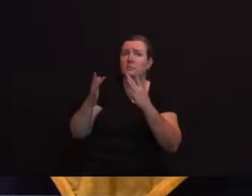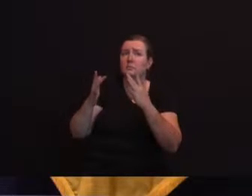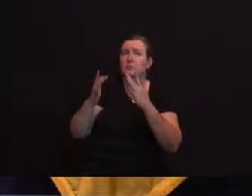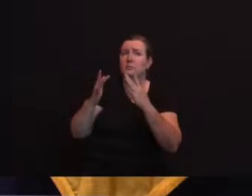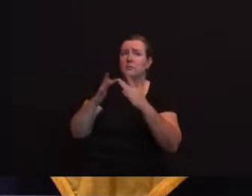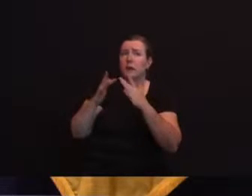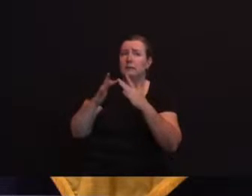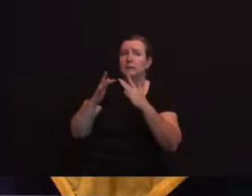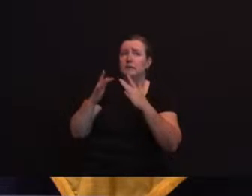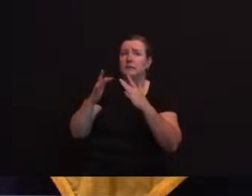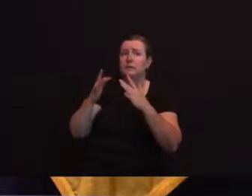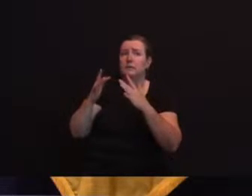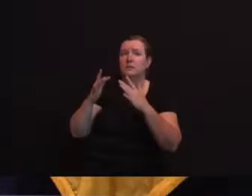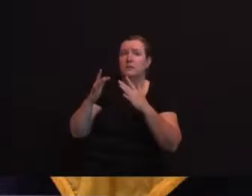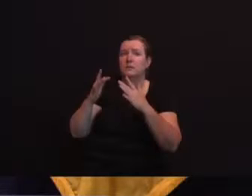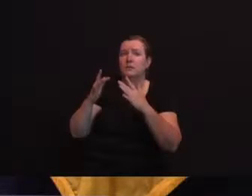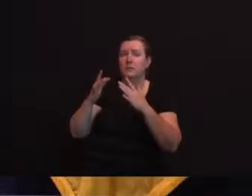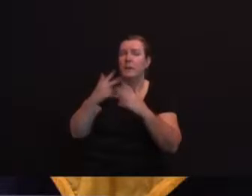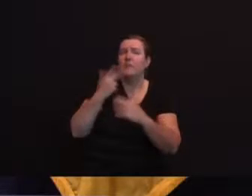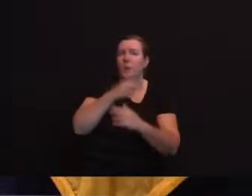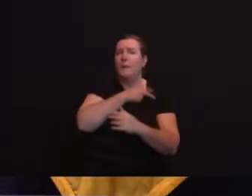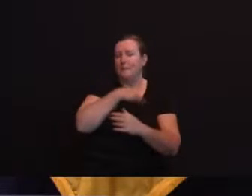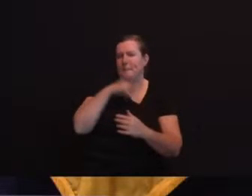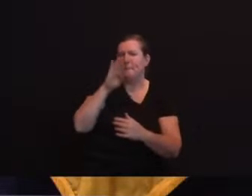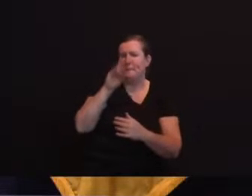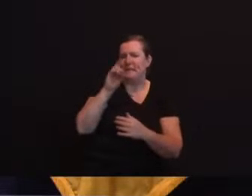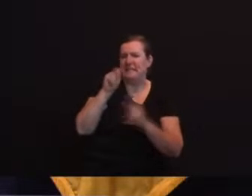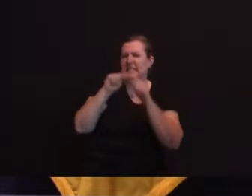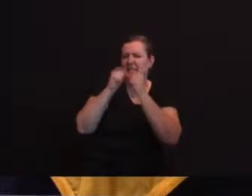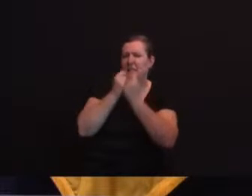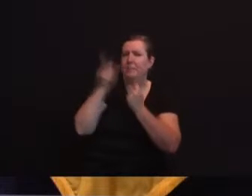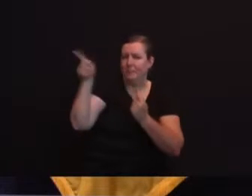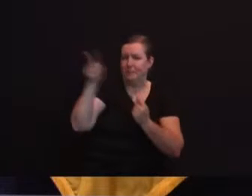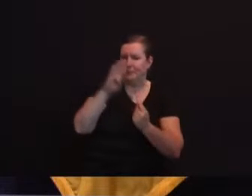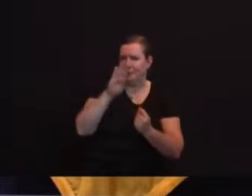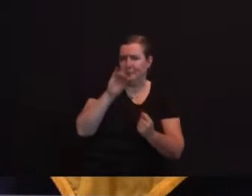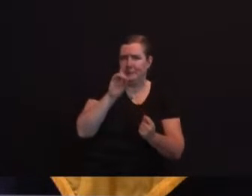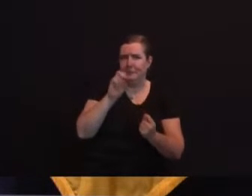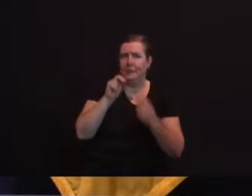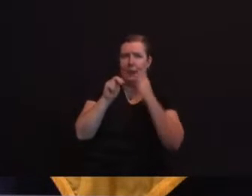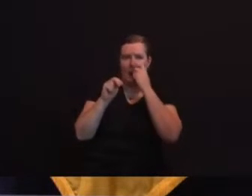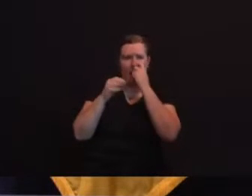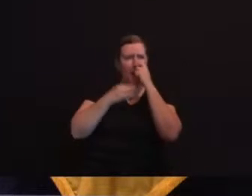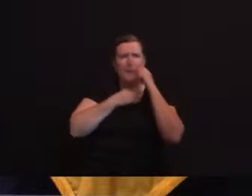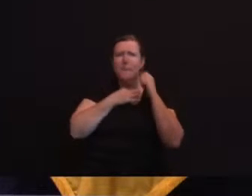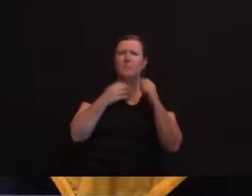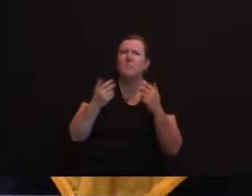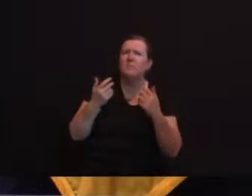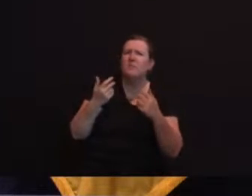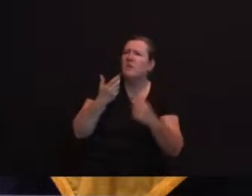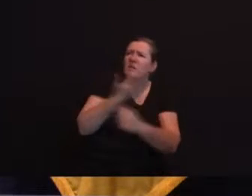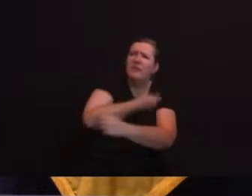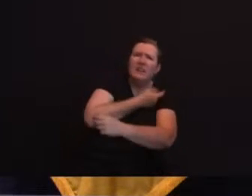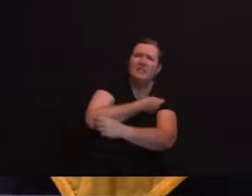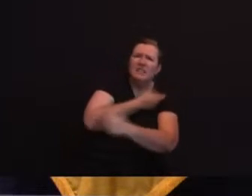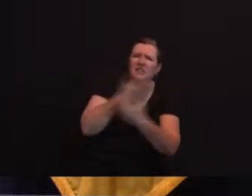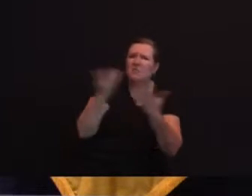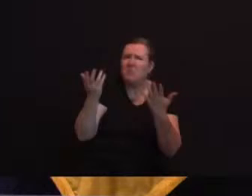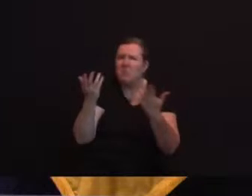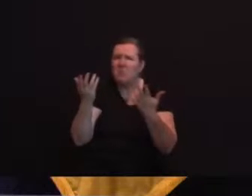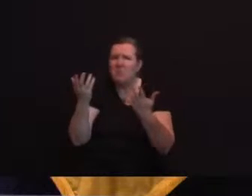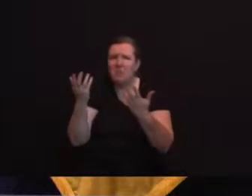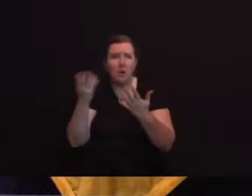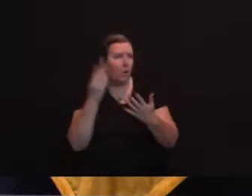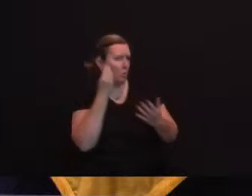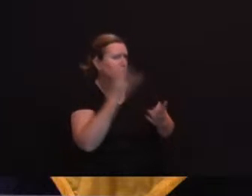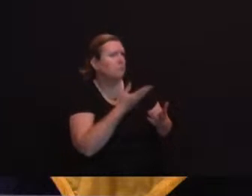strategy? Thank you. Yeah, so we're on with the President-elect's team literally every day.